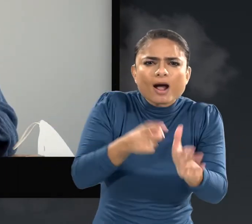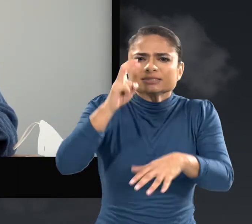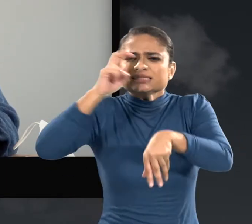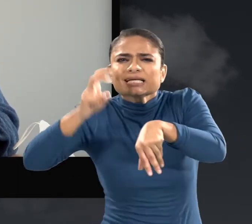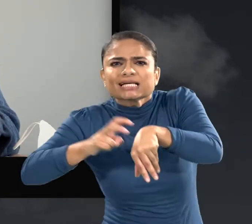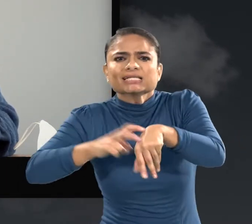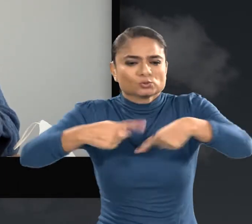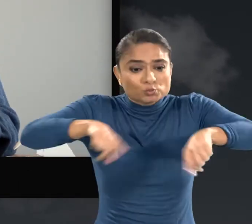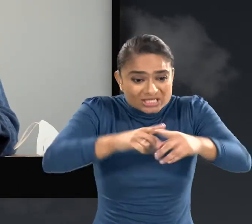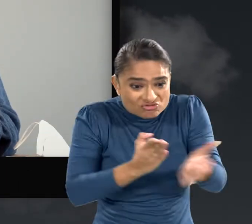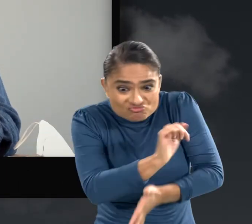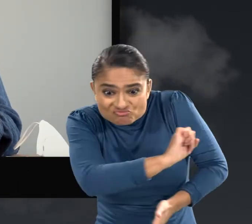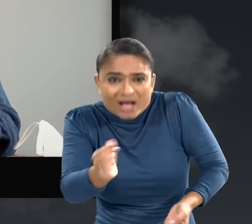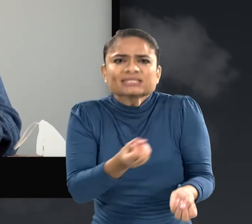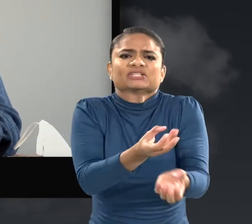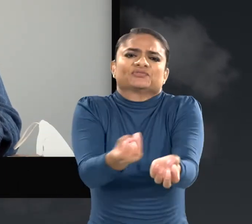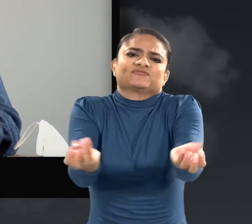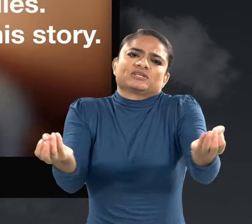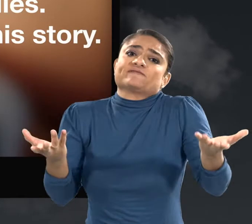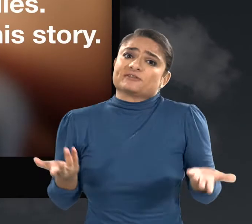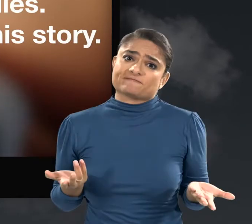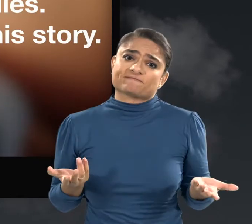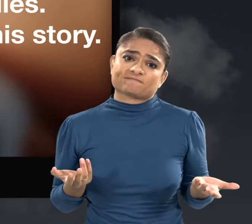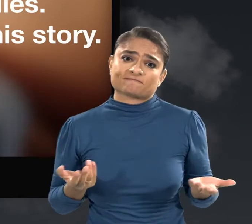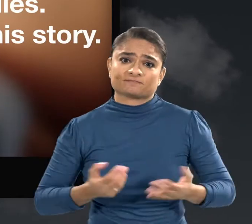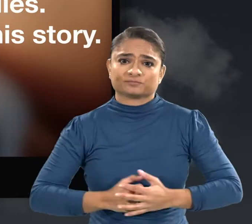be a demand for delivery on those rights.